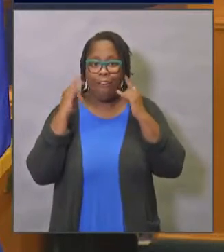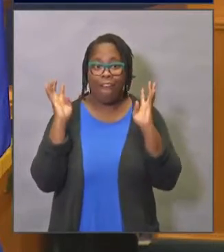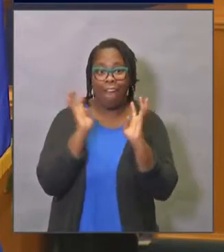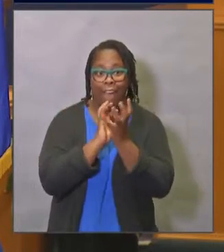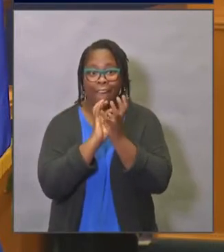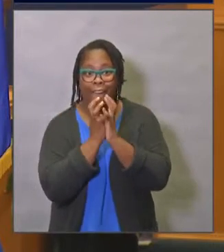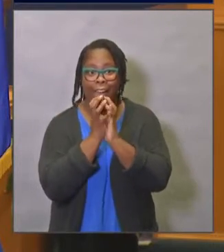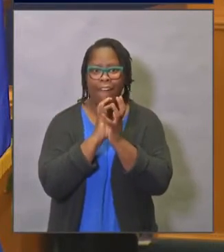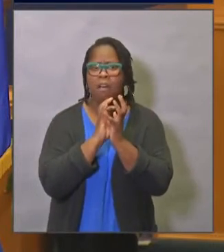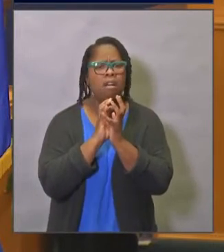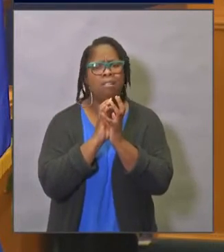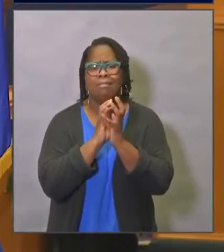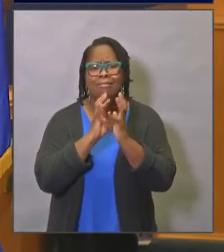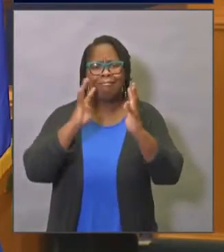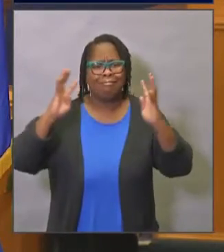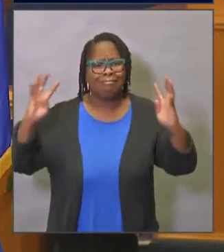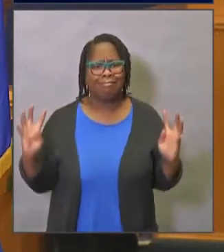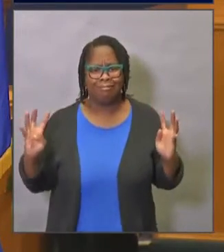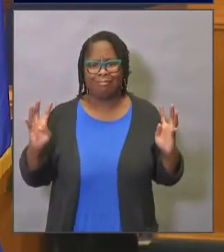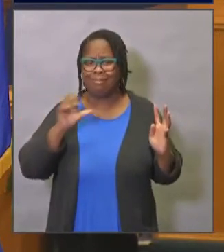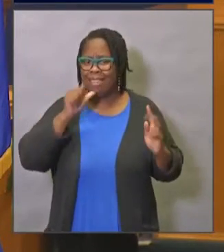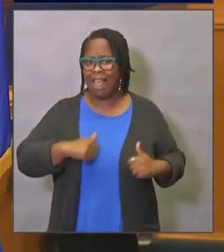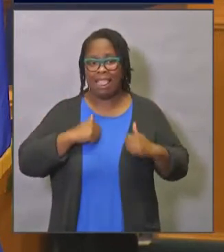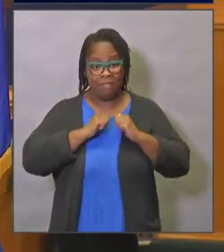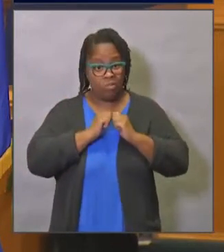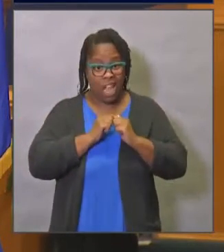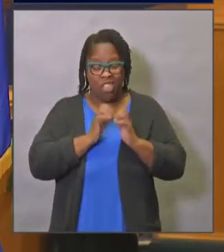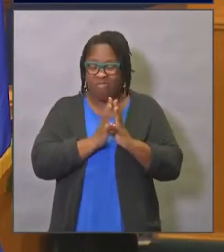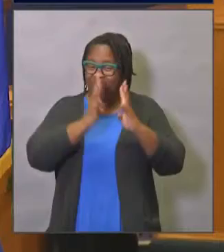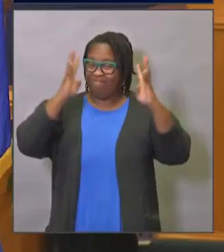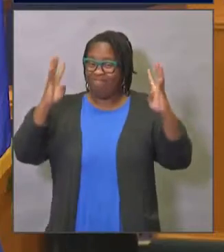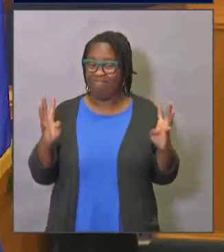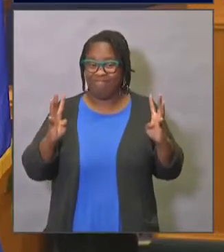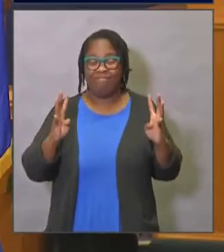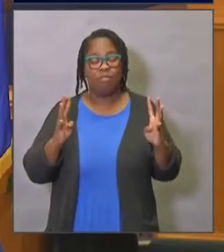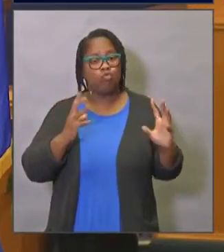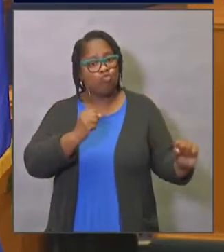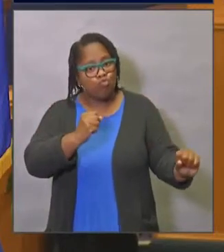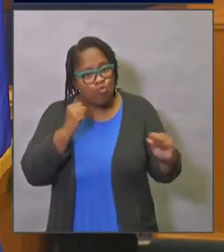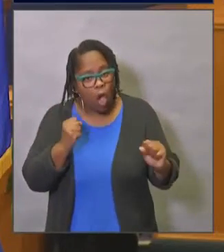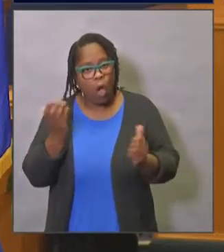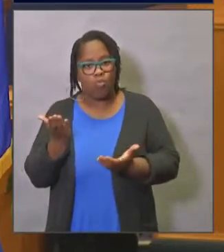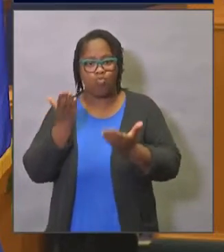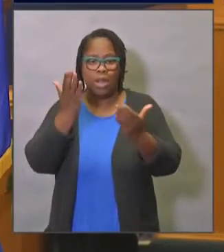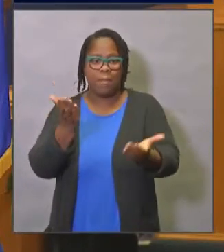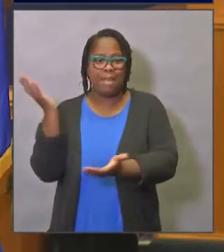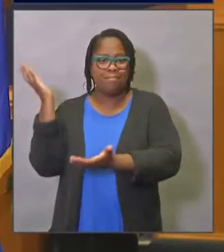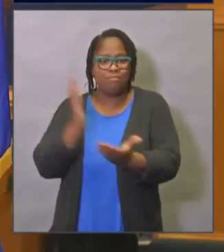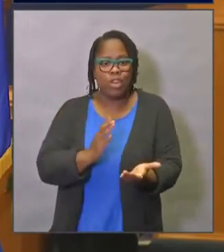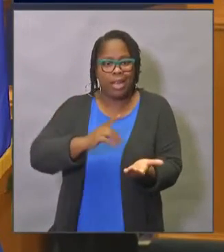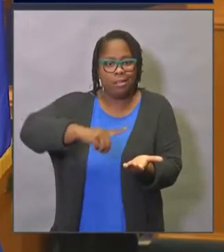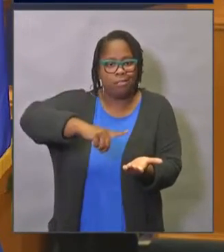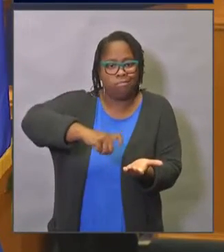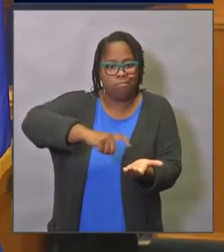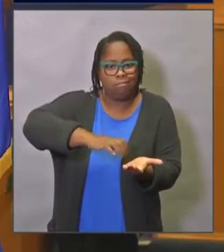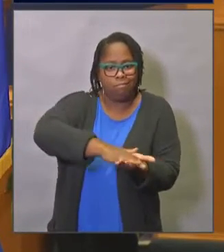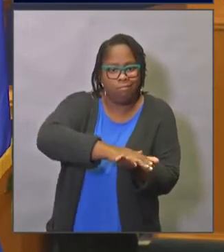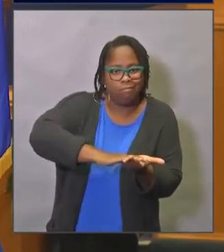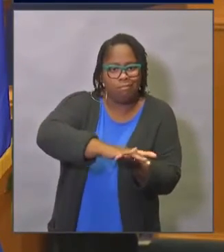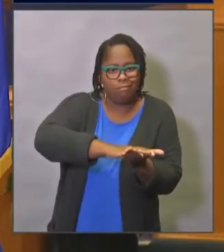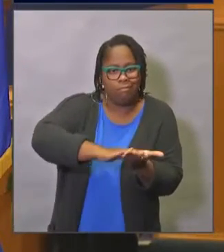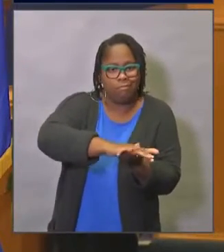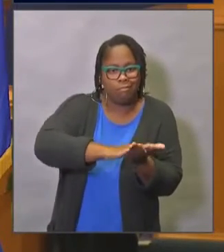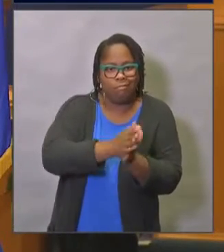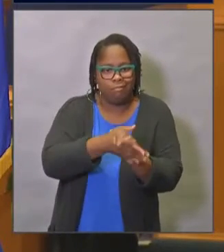in their households. We would strongly recommend you have a lot of hand sanitizer because it's really hard to clean